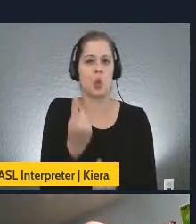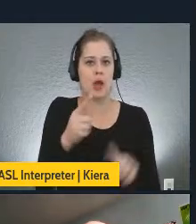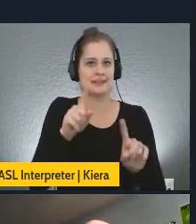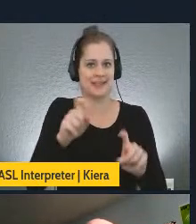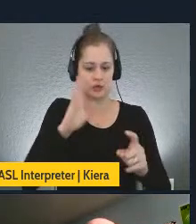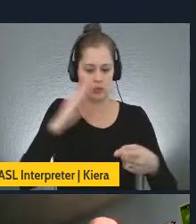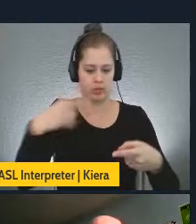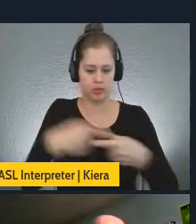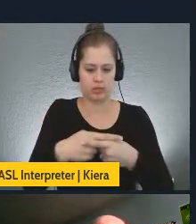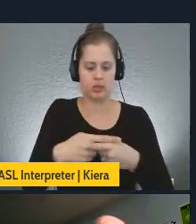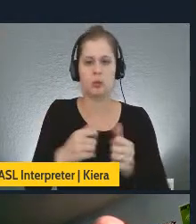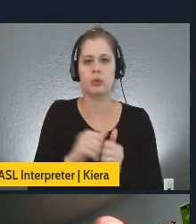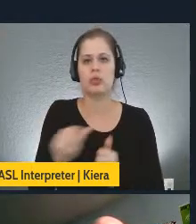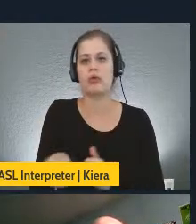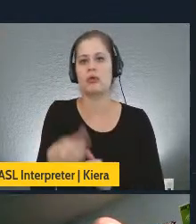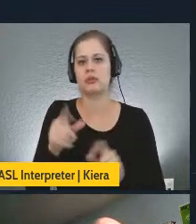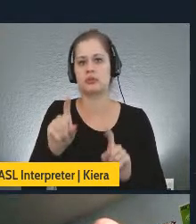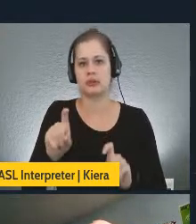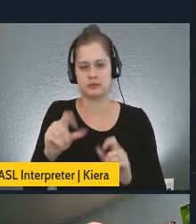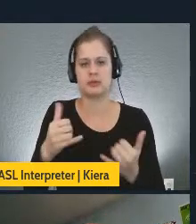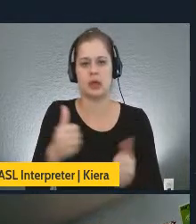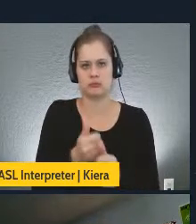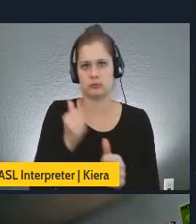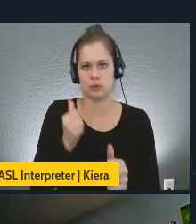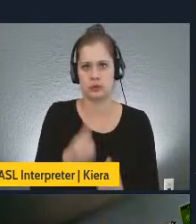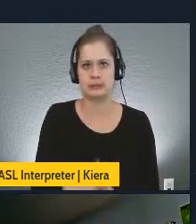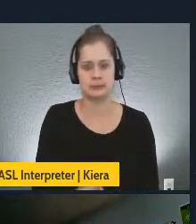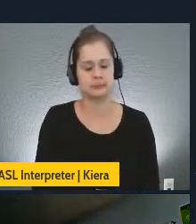another. So